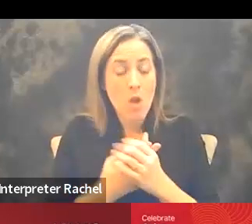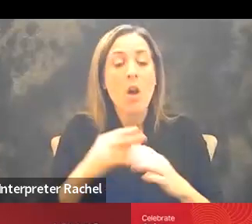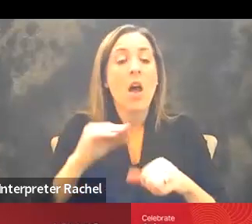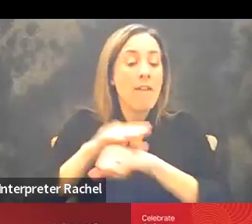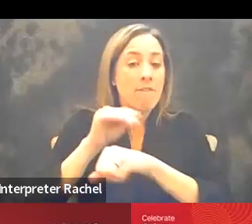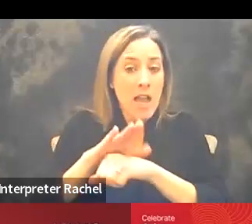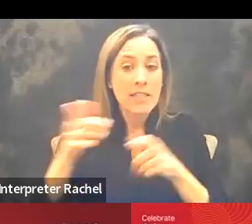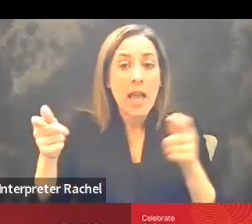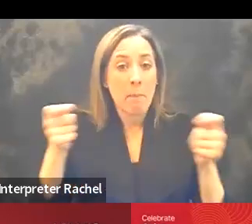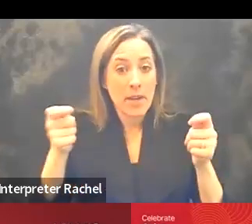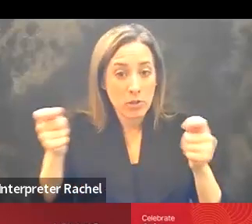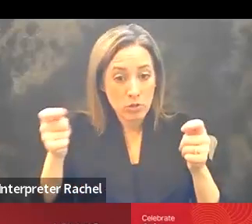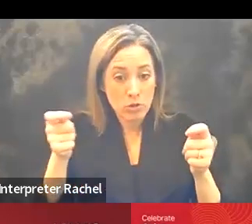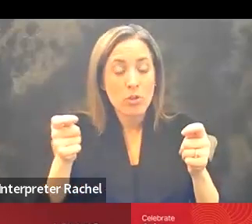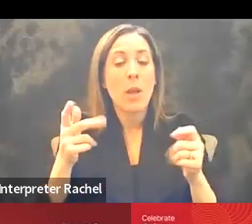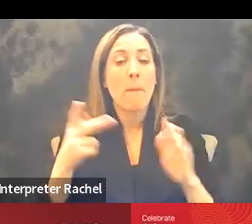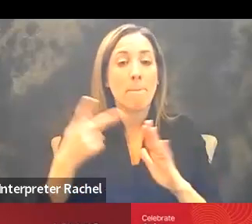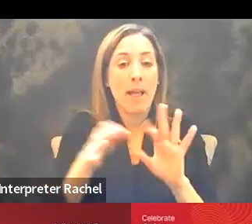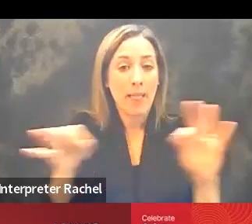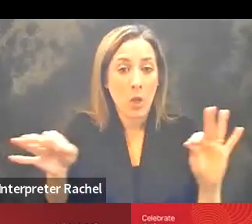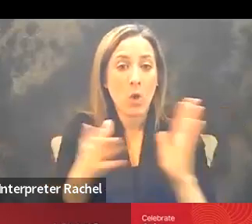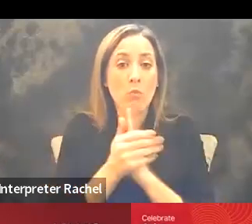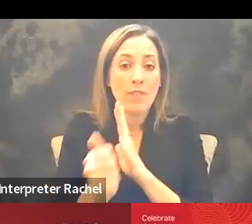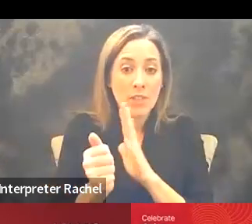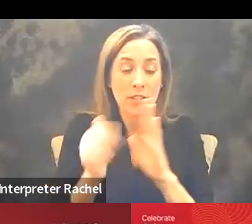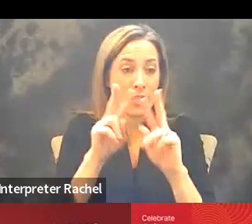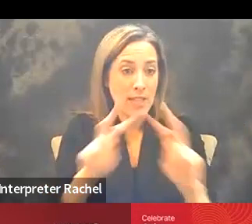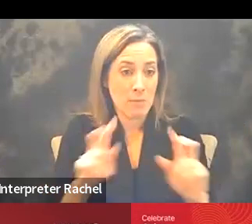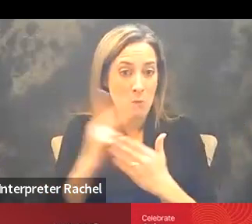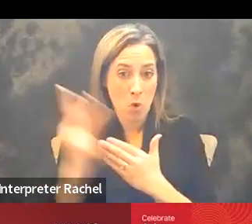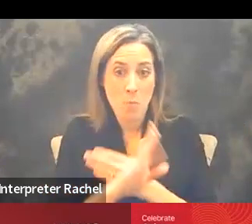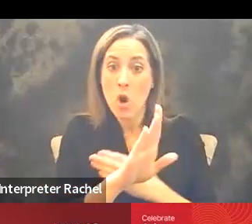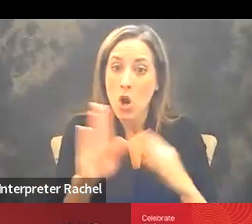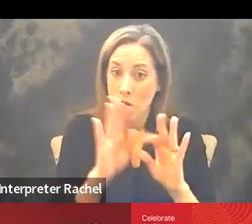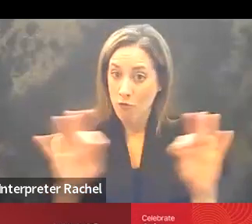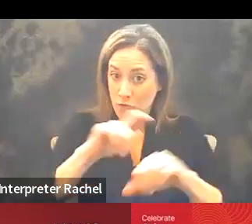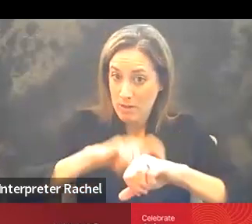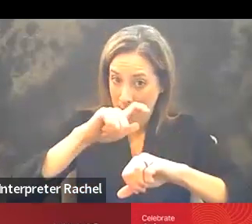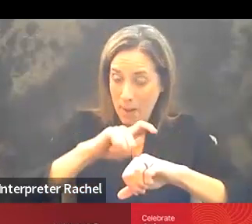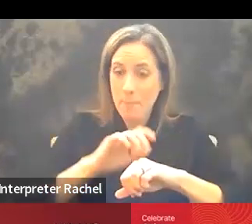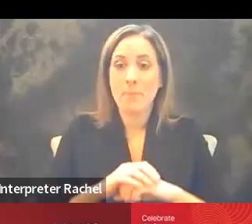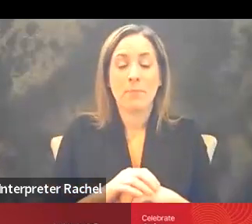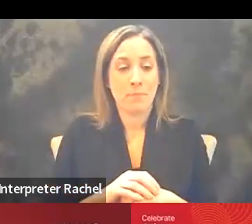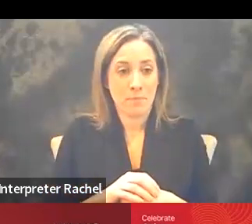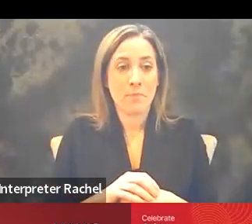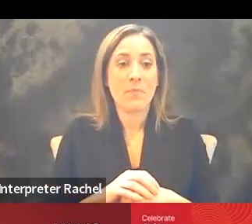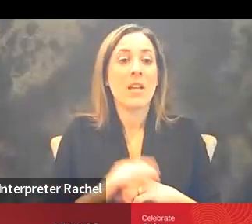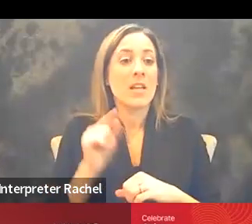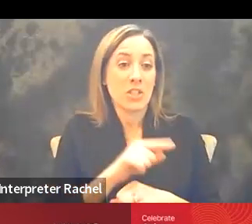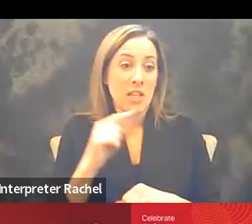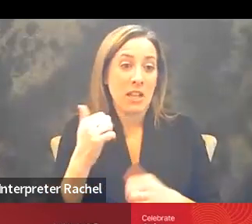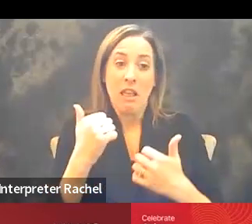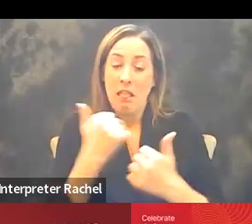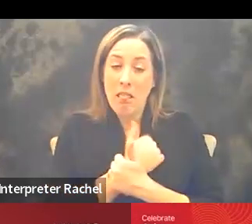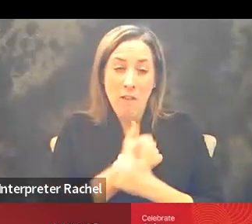and administers the bilingual proficiency assessment program. In her free time, and in no particular order, she loves